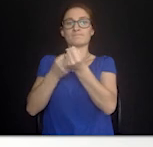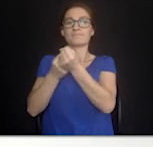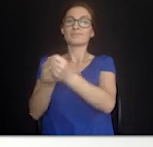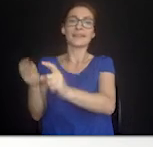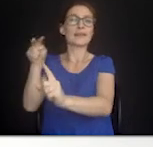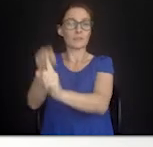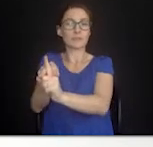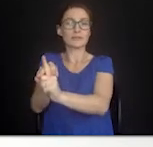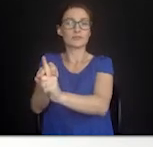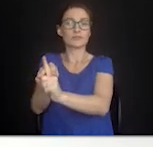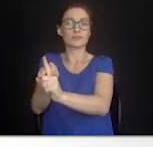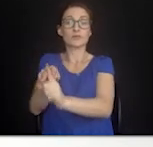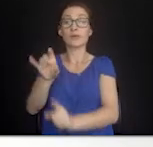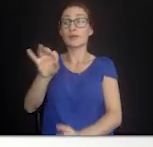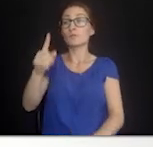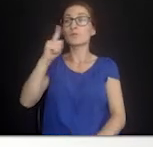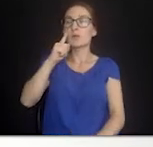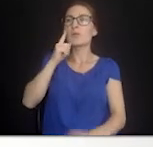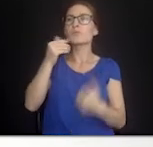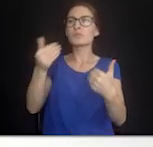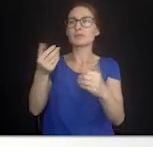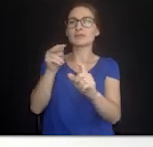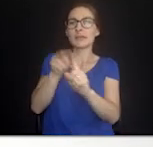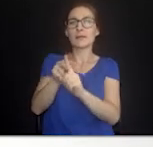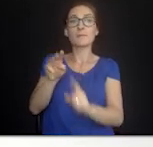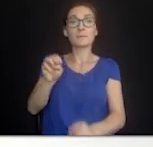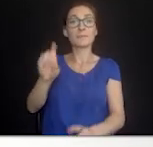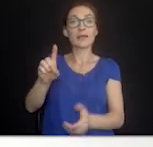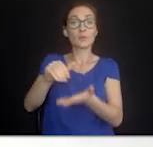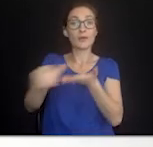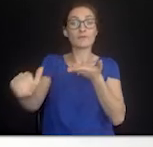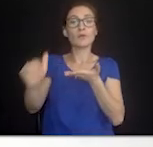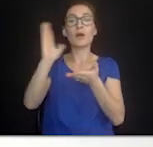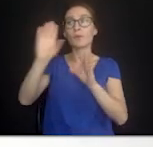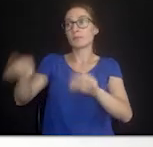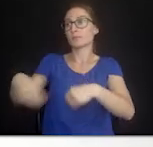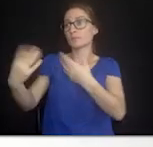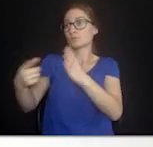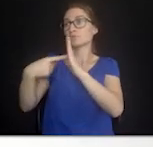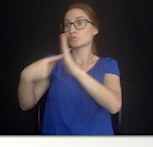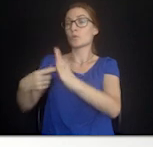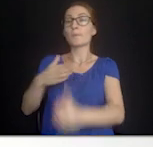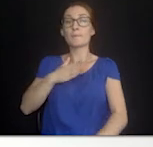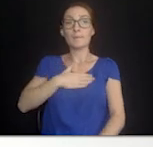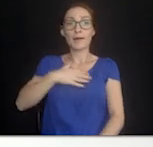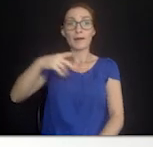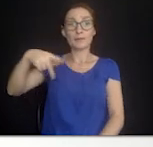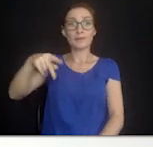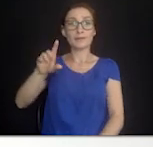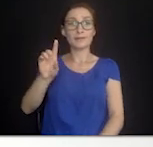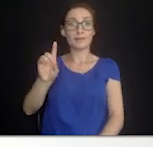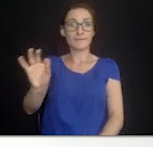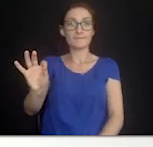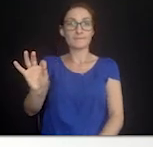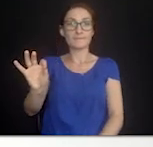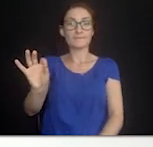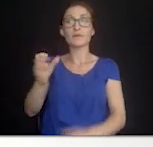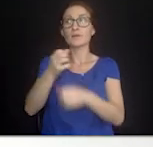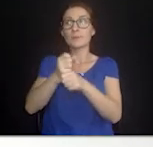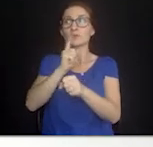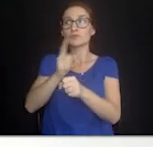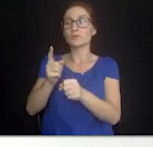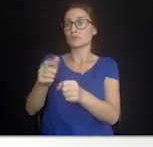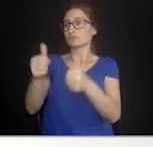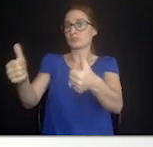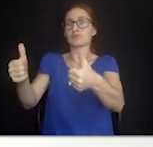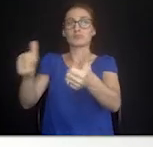says, I need to sign up for Waiver, I'm giving them my PDF that I created to sign up for Waiver, and I'm making sure that it's done. So in a week from